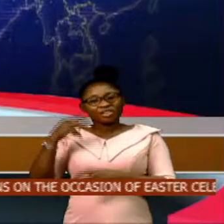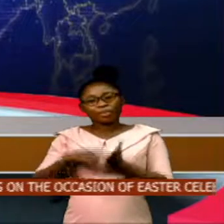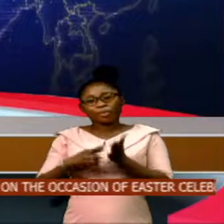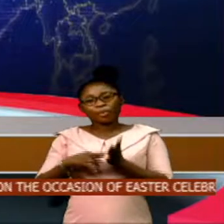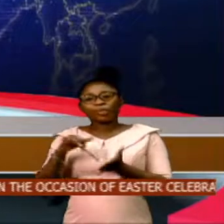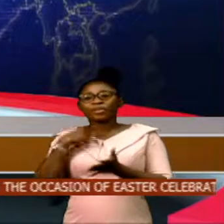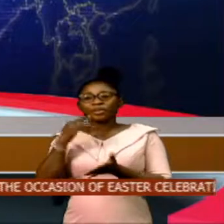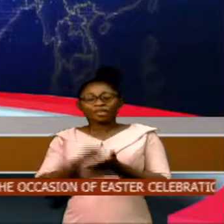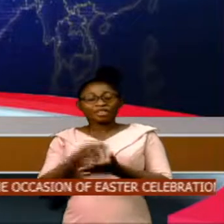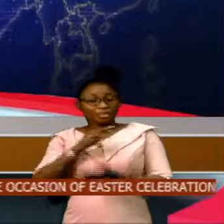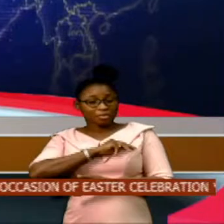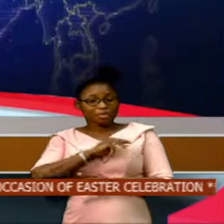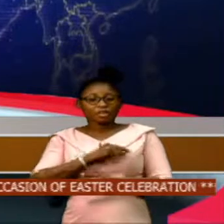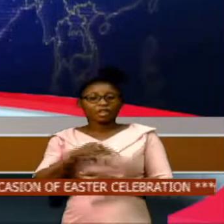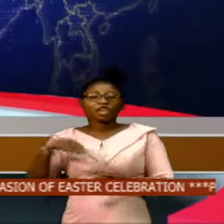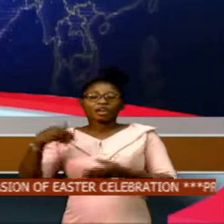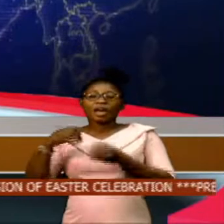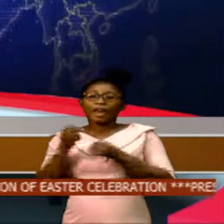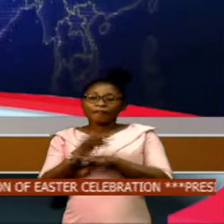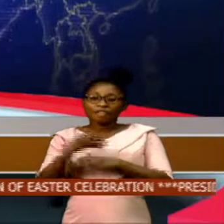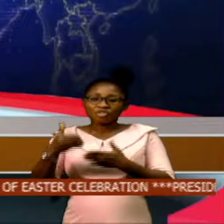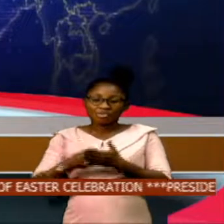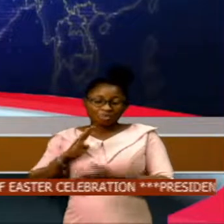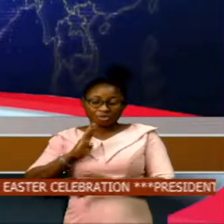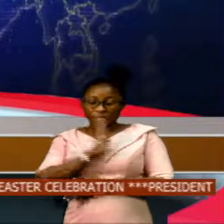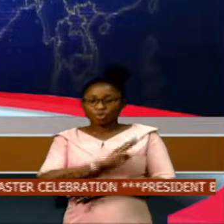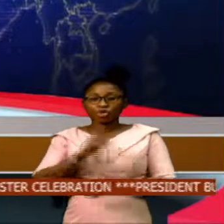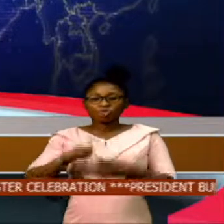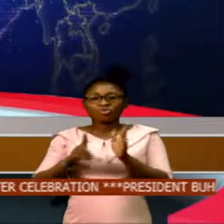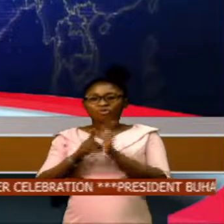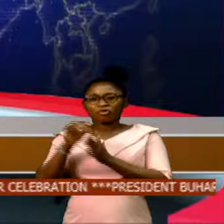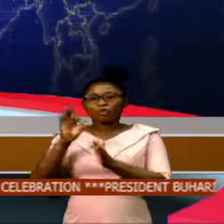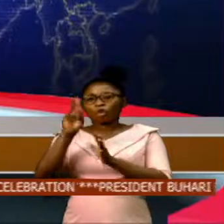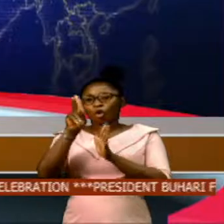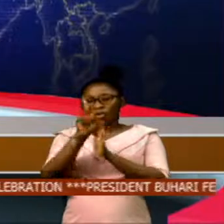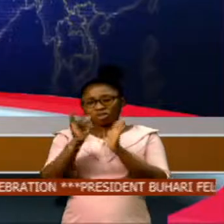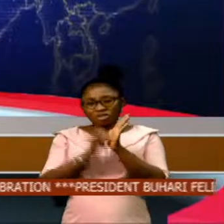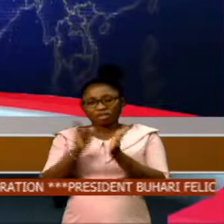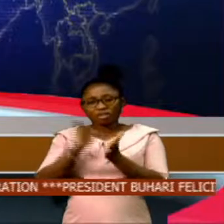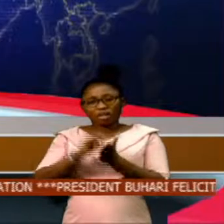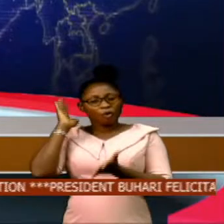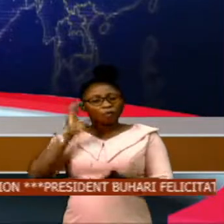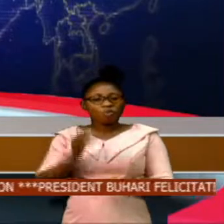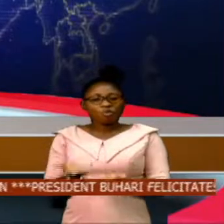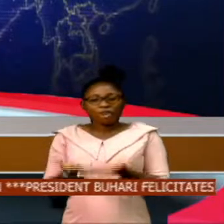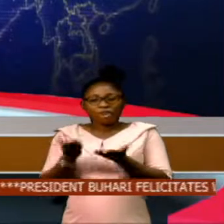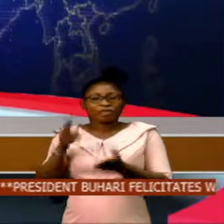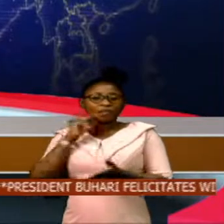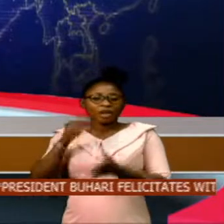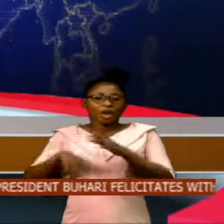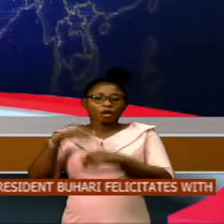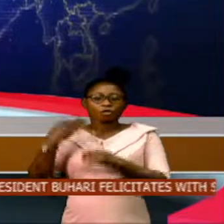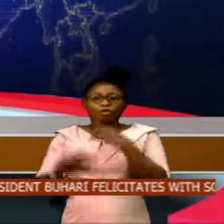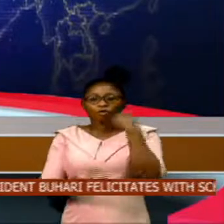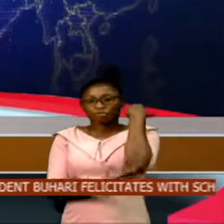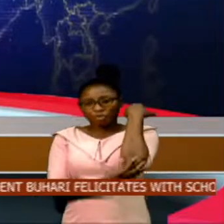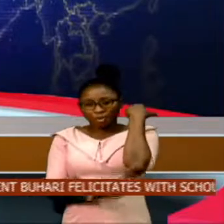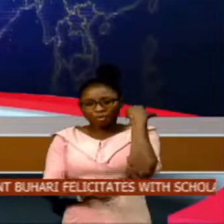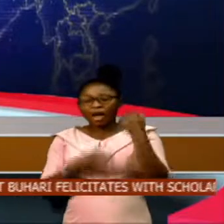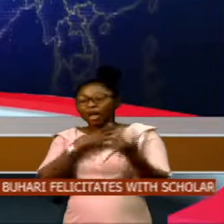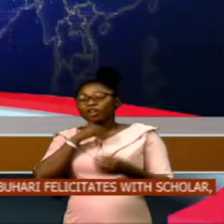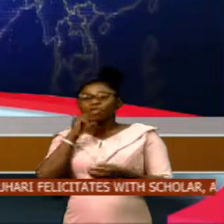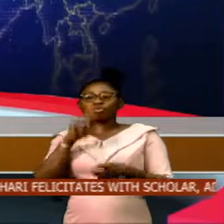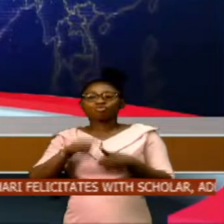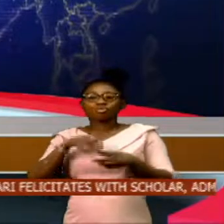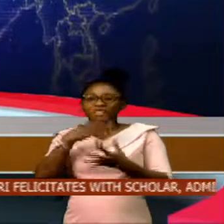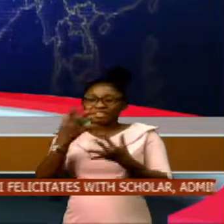minister advising the new boards to formulate policies that will lift Nigerians out of poverty, create wealth, and not to